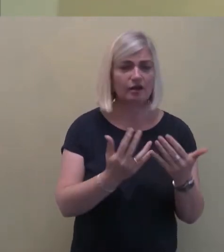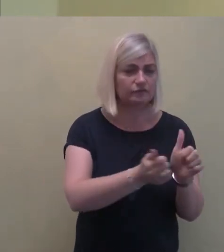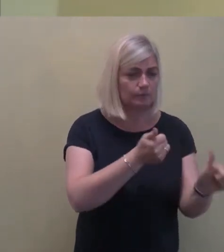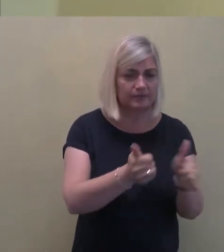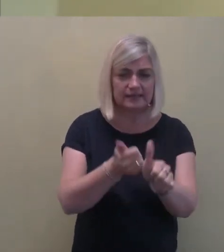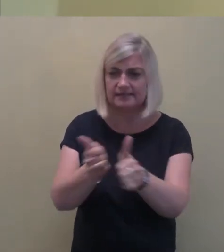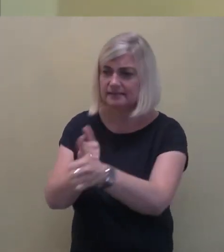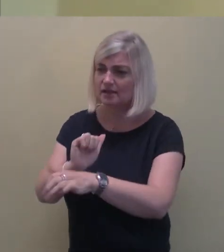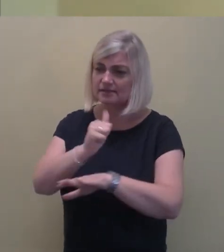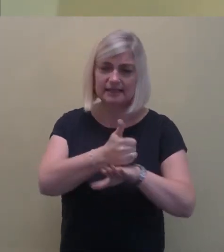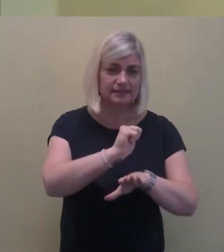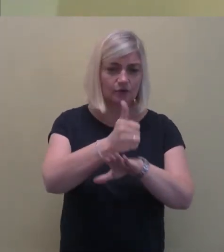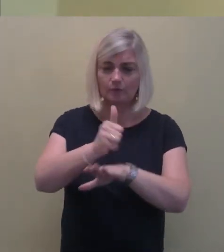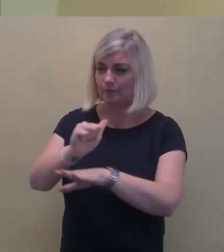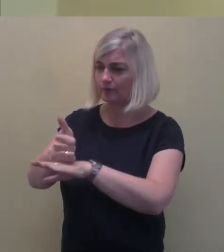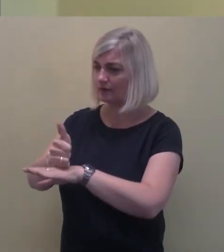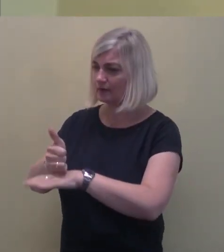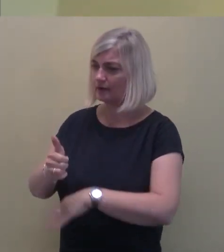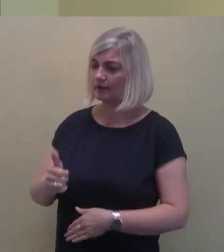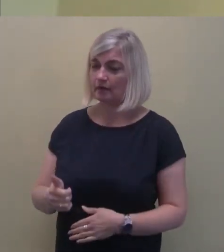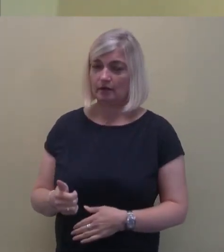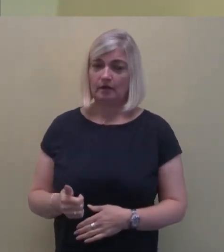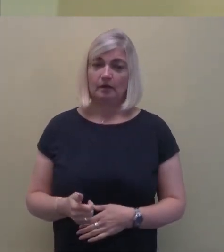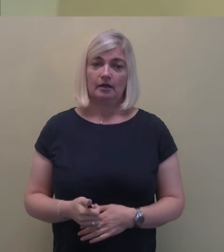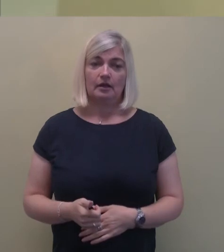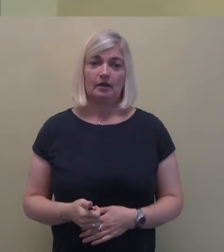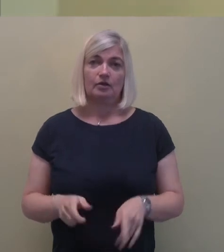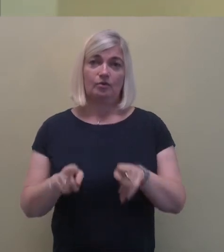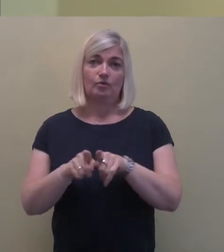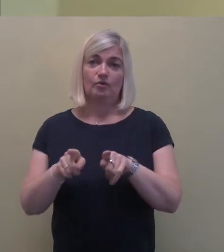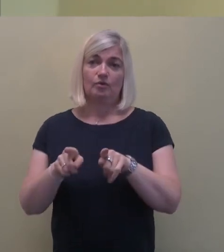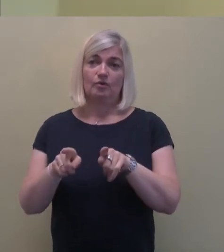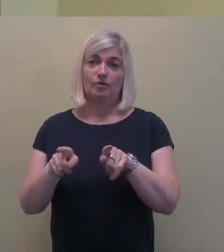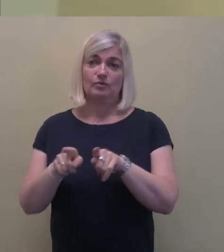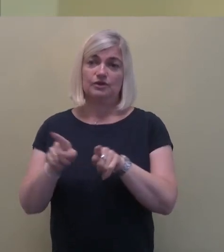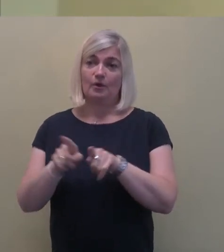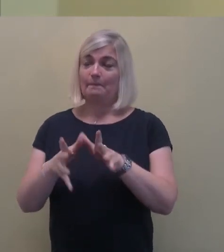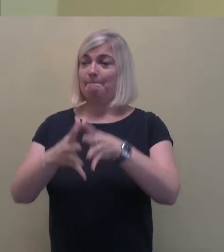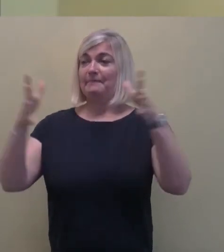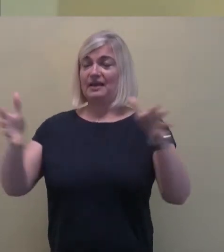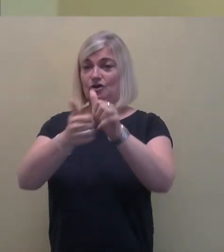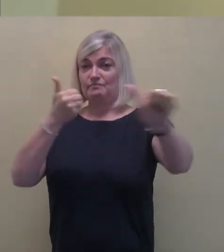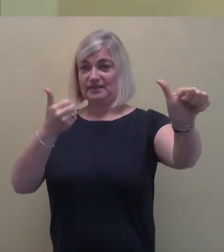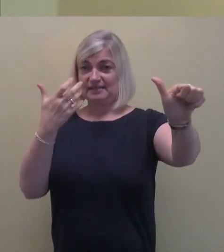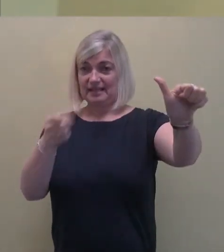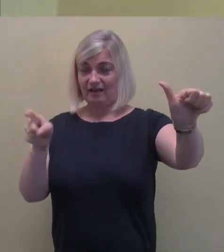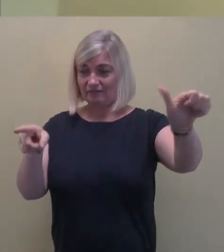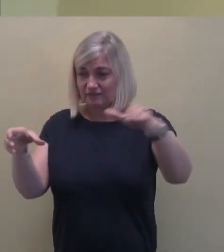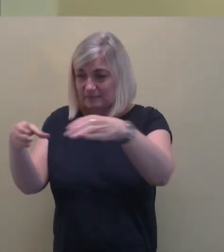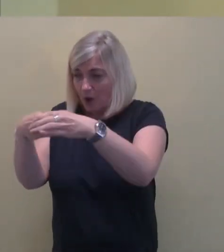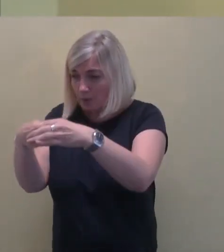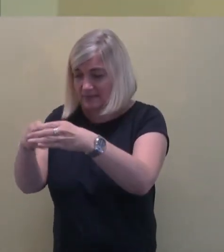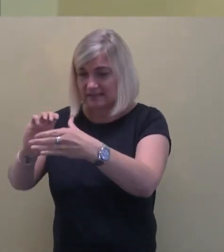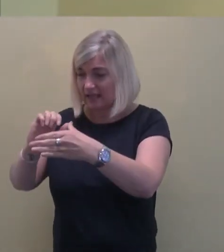apps development is obviously a big booming industry, and lots of little companies are cropping up where they develop mobile apps.